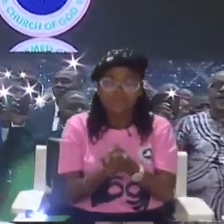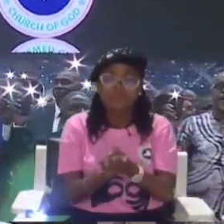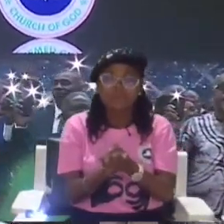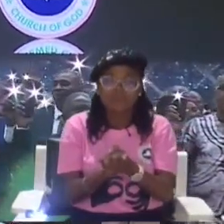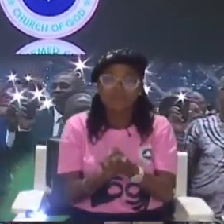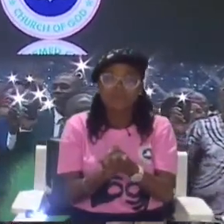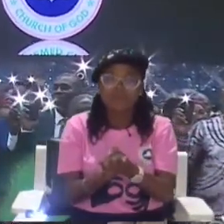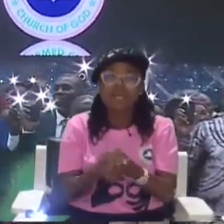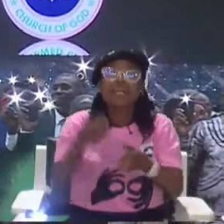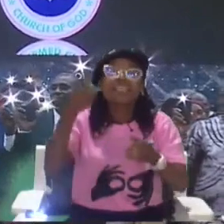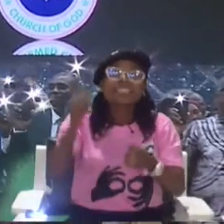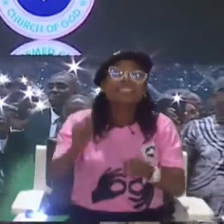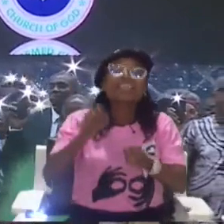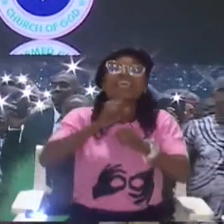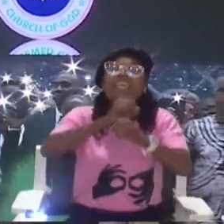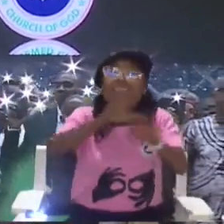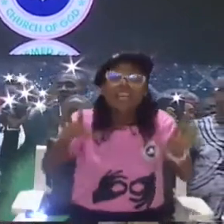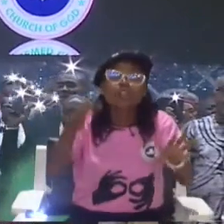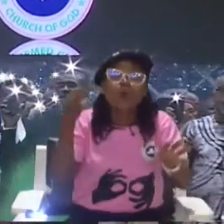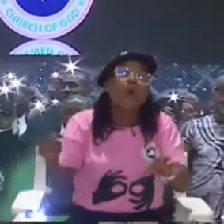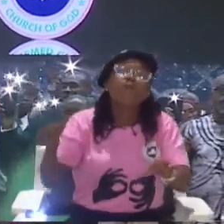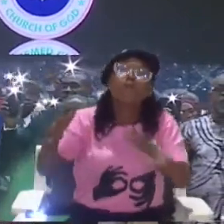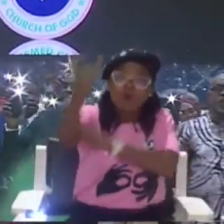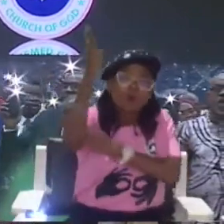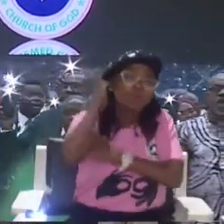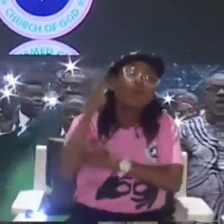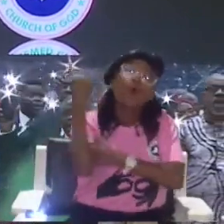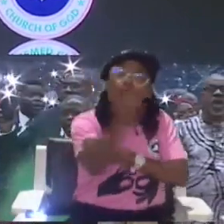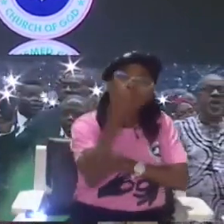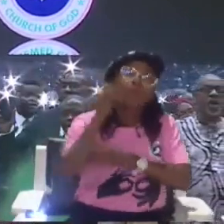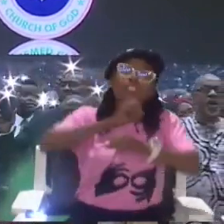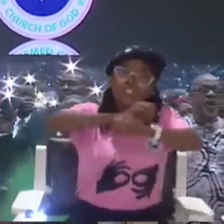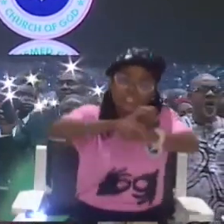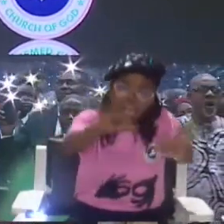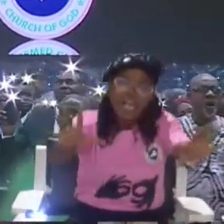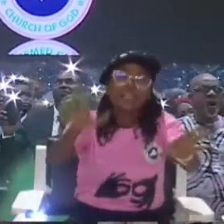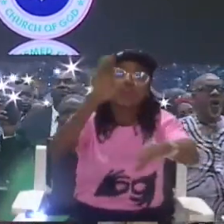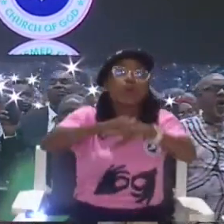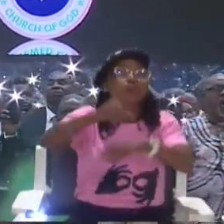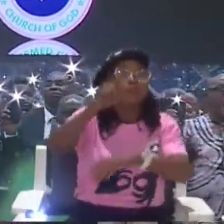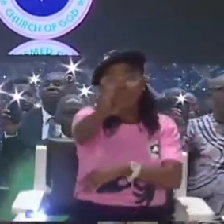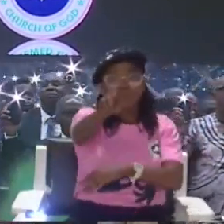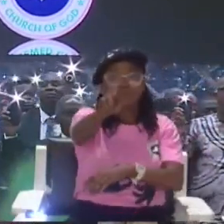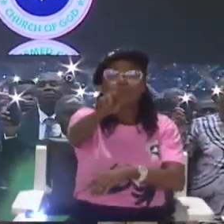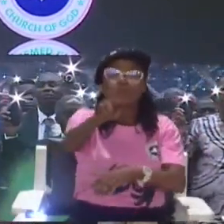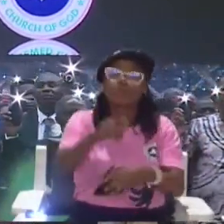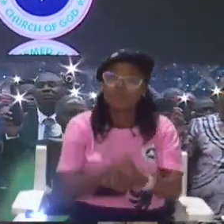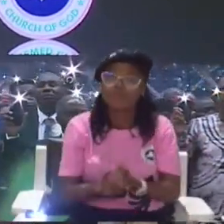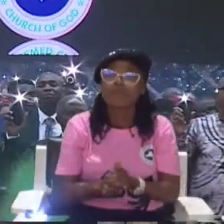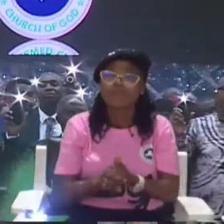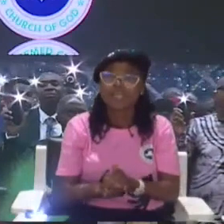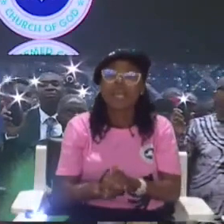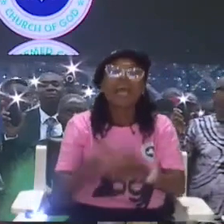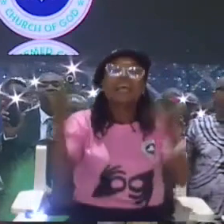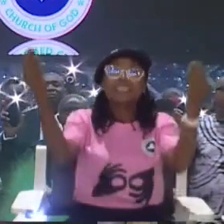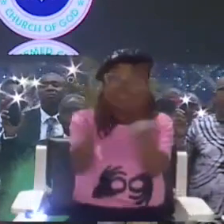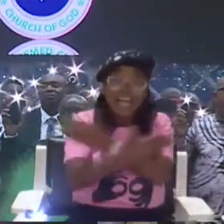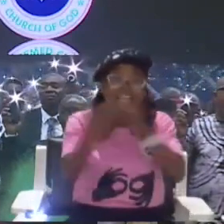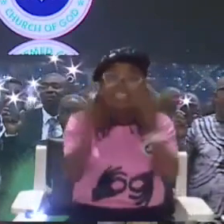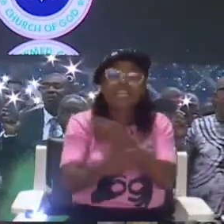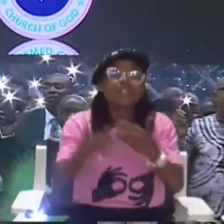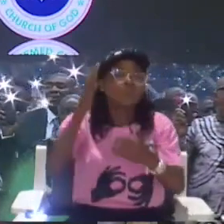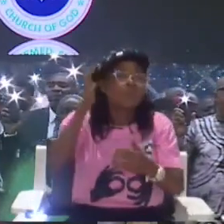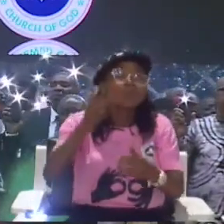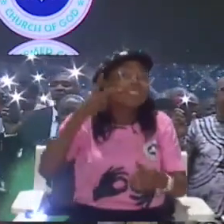The light of God will always shine on you. Imale Olorun yo ma tan yo ka. Darkness will see you and